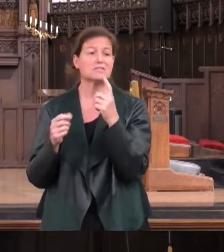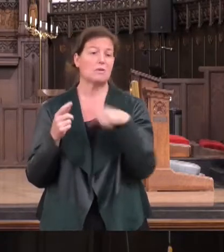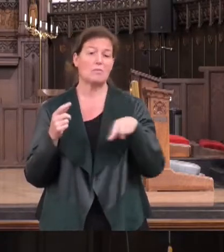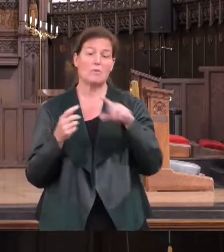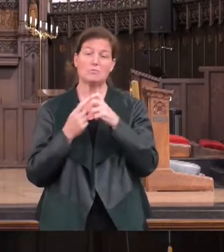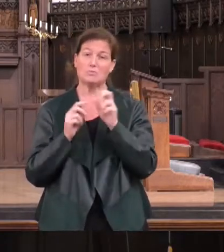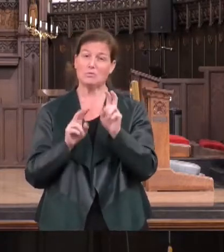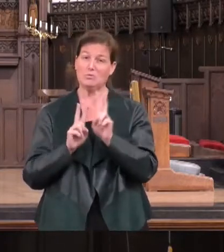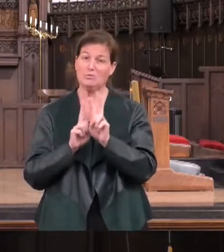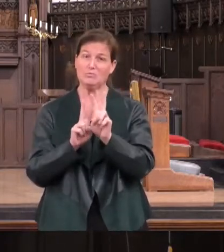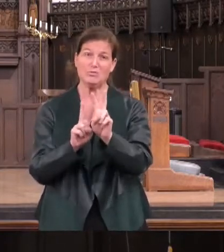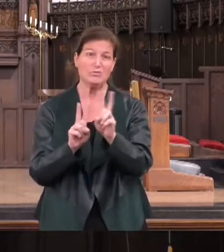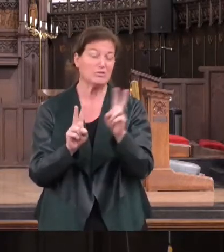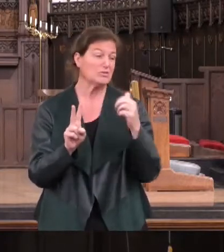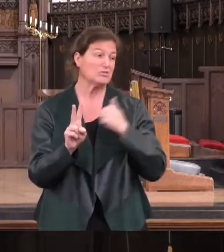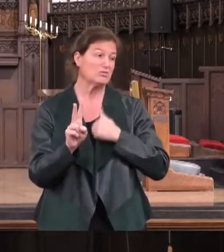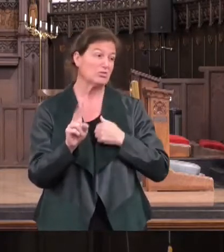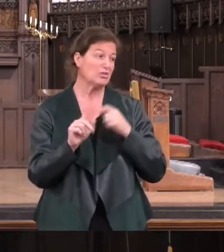the funeral.